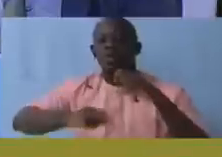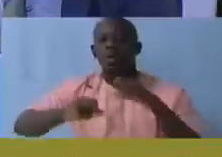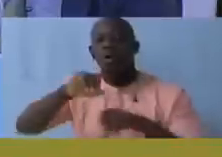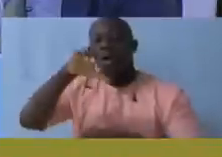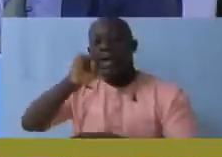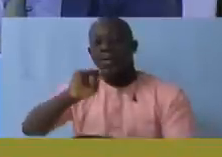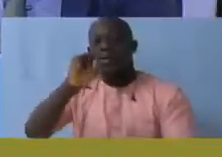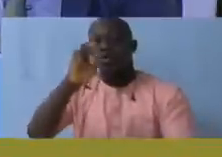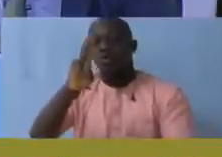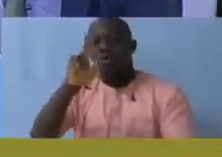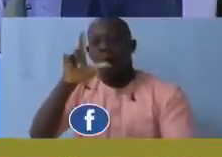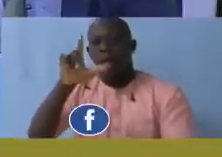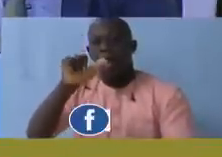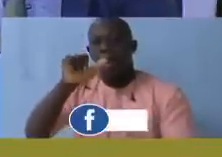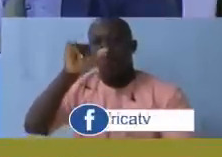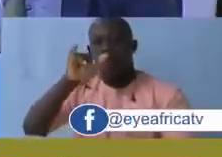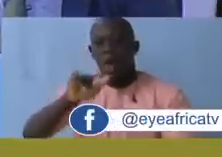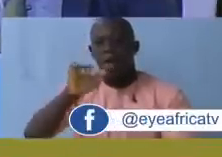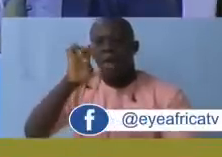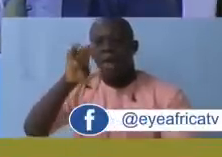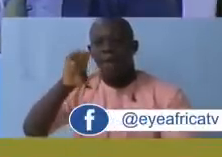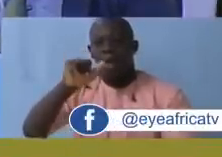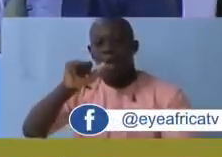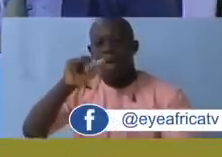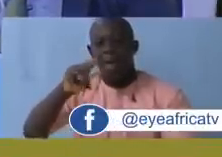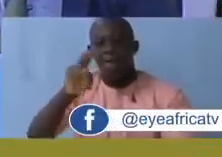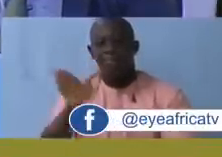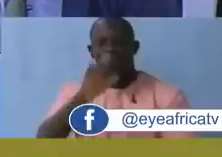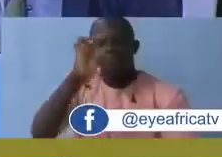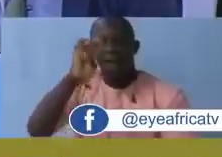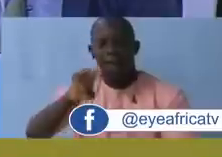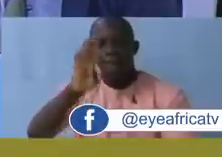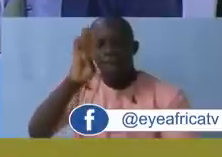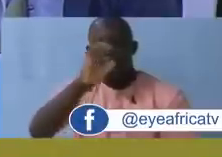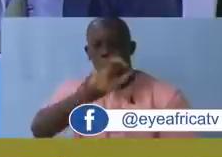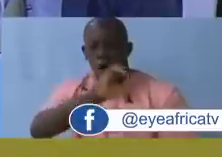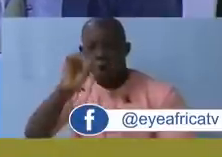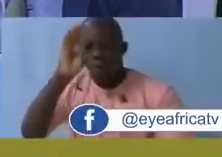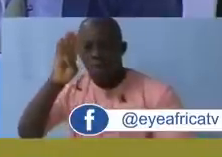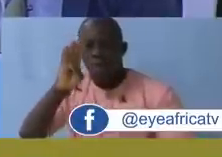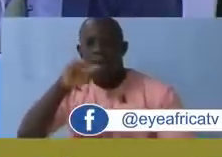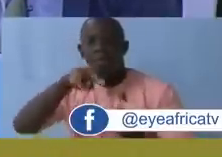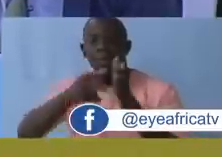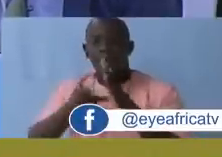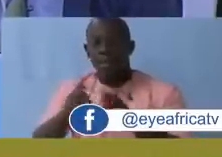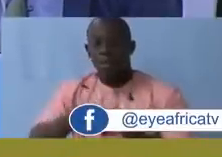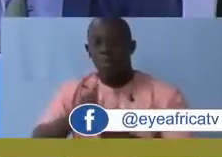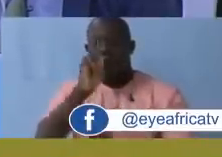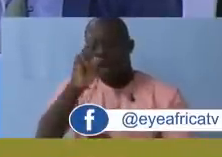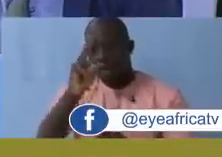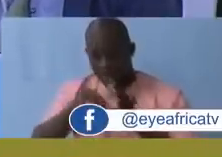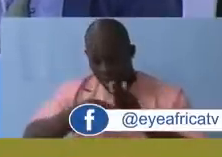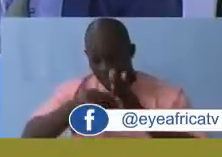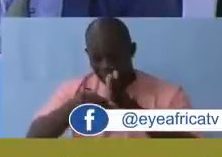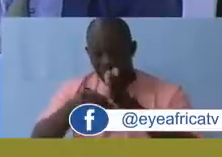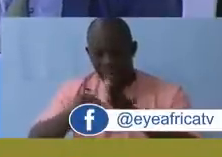Boub is one of the leading researchers in Africa and in the world on HIV